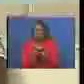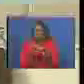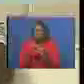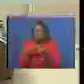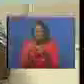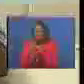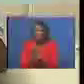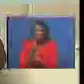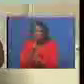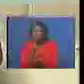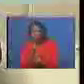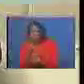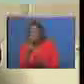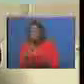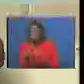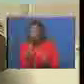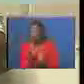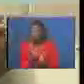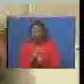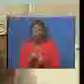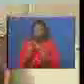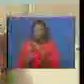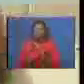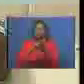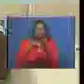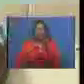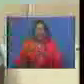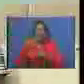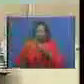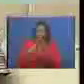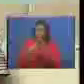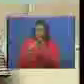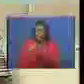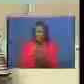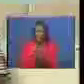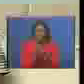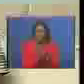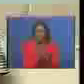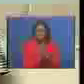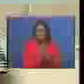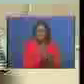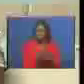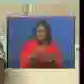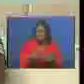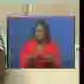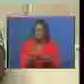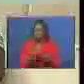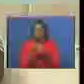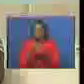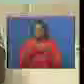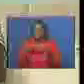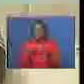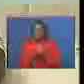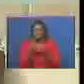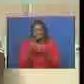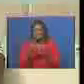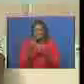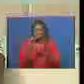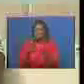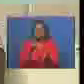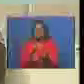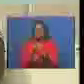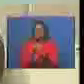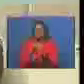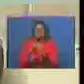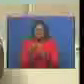we need to take care of all the diversity of Kenyans and personal disability are part and parcel of this country so employing them is actually not a favor